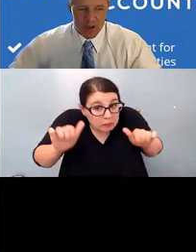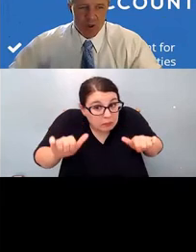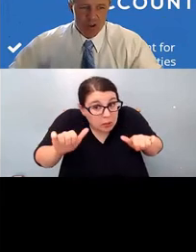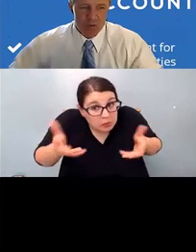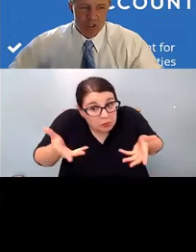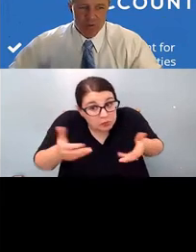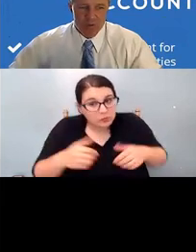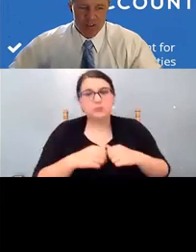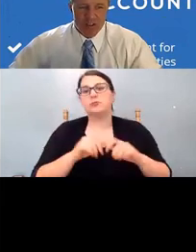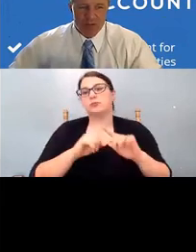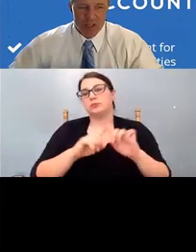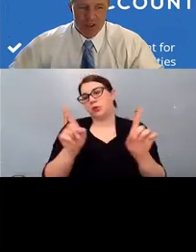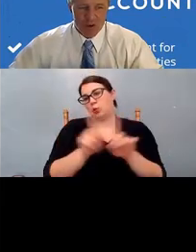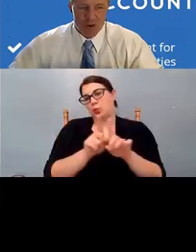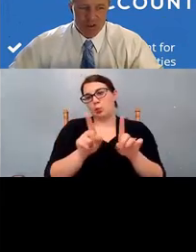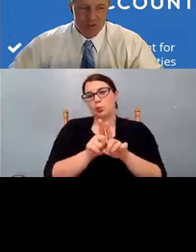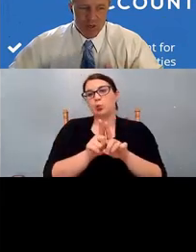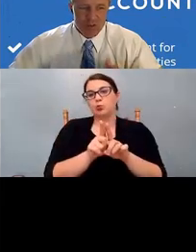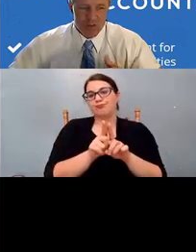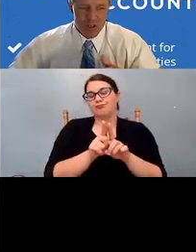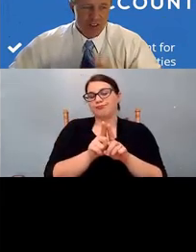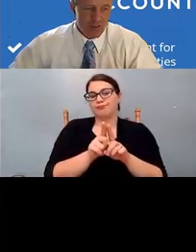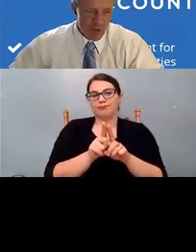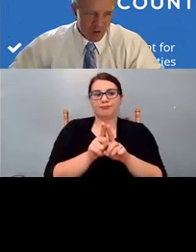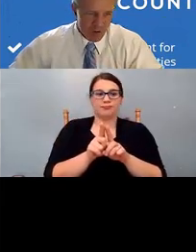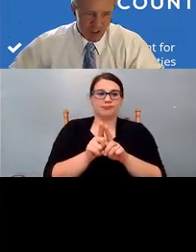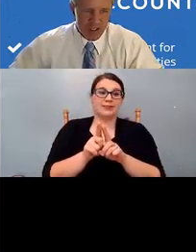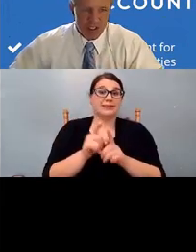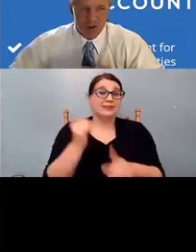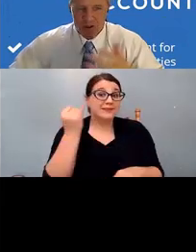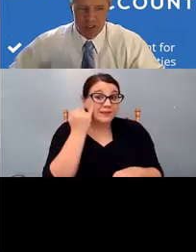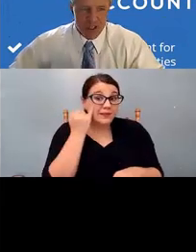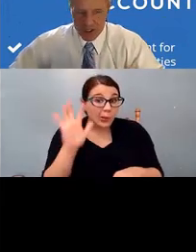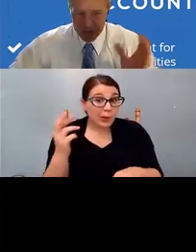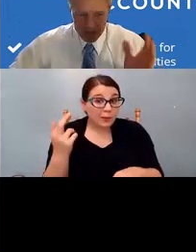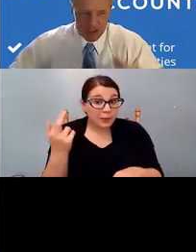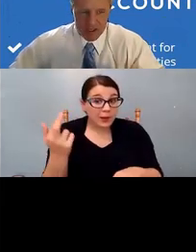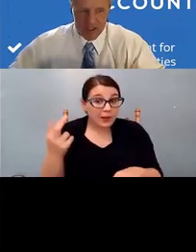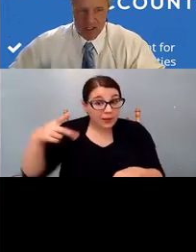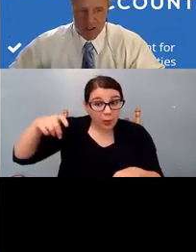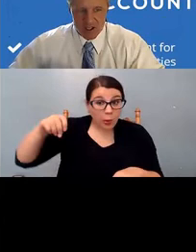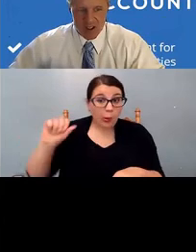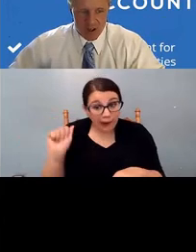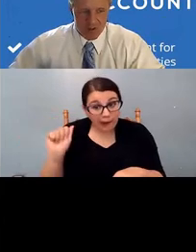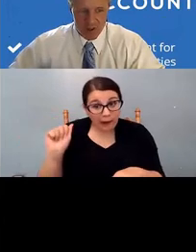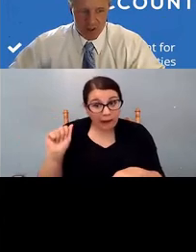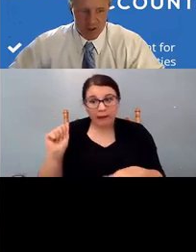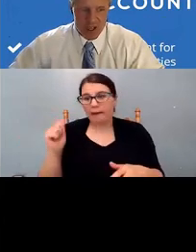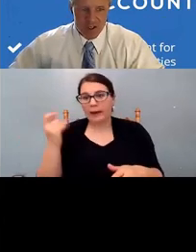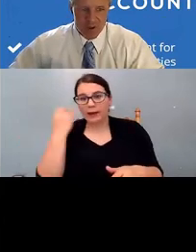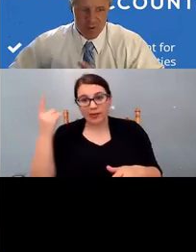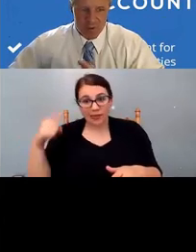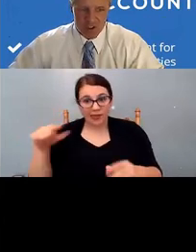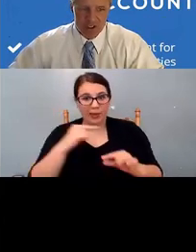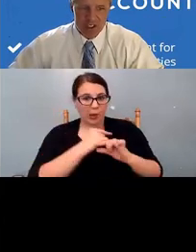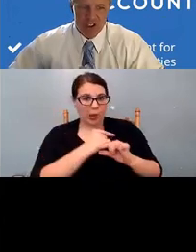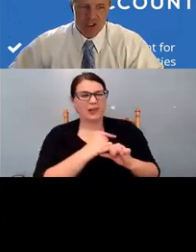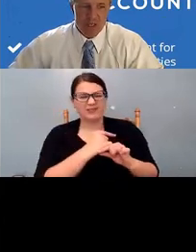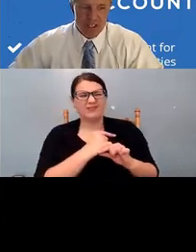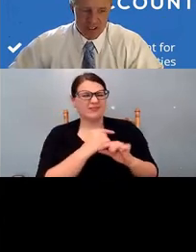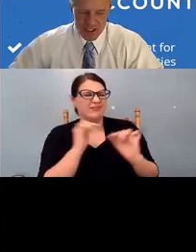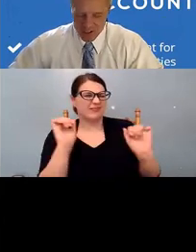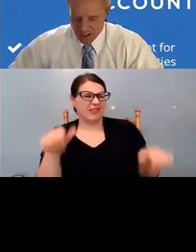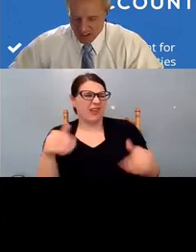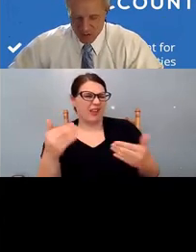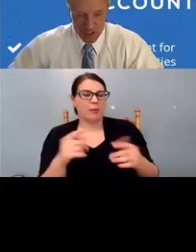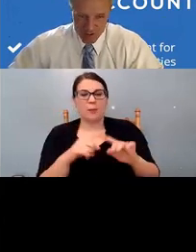you know, I will also specify too, of course, if the best friend has a power of attorney or is the guardian, you know, they would fill those categories. But just